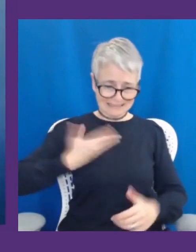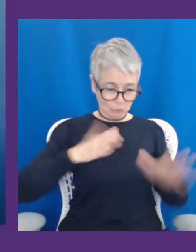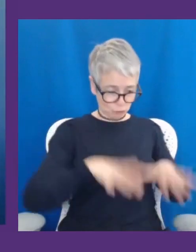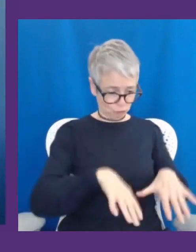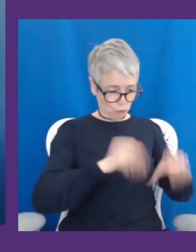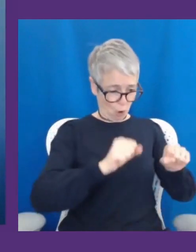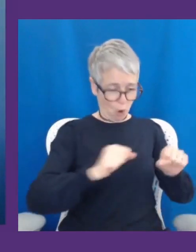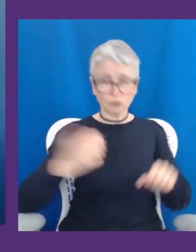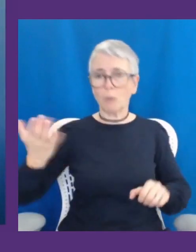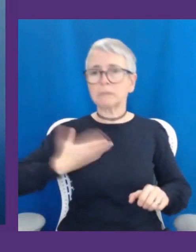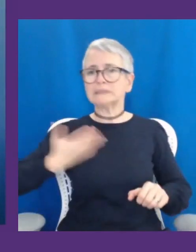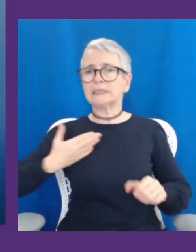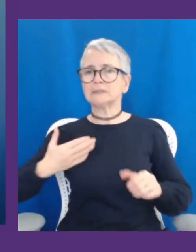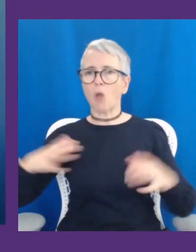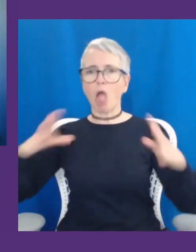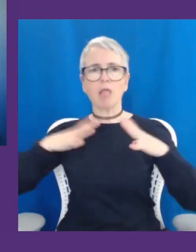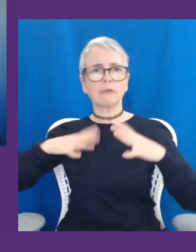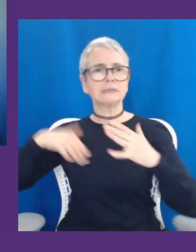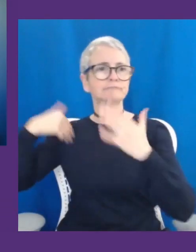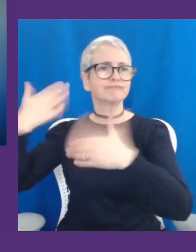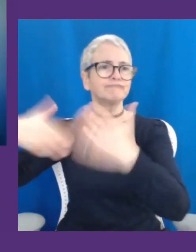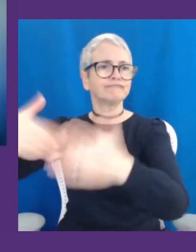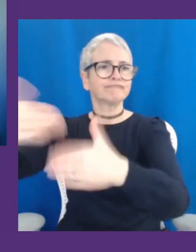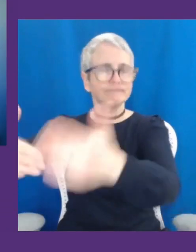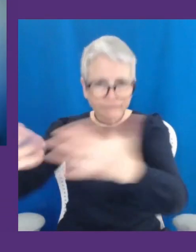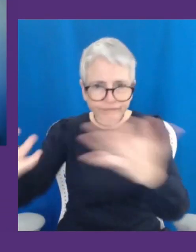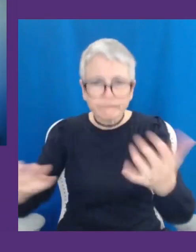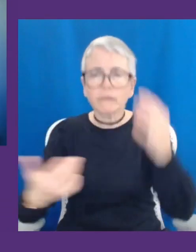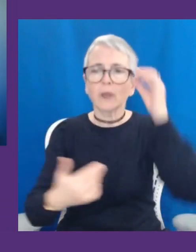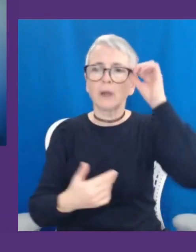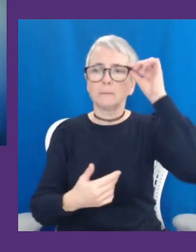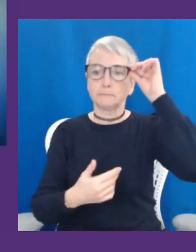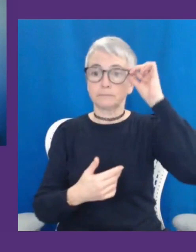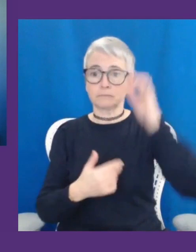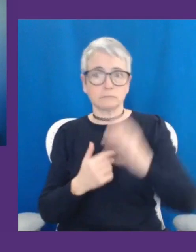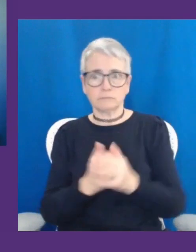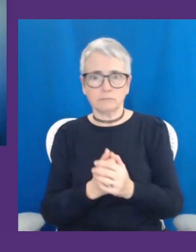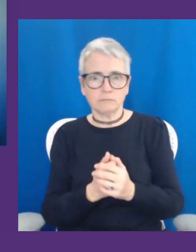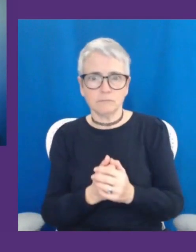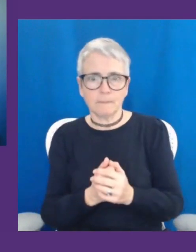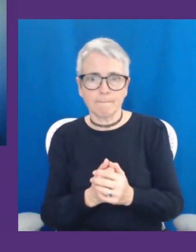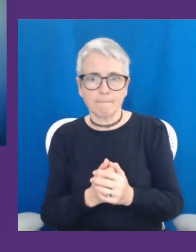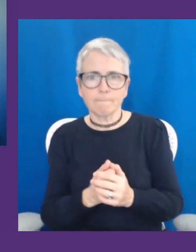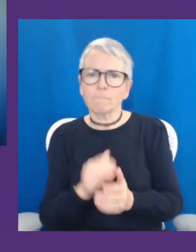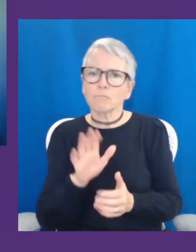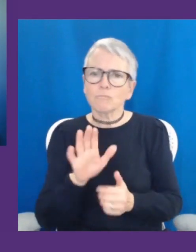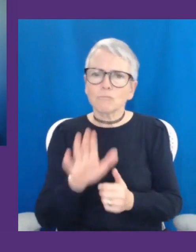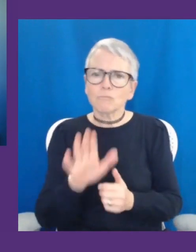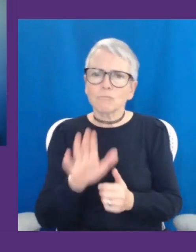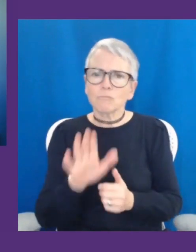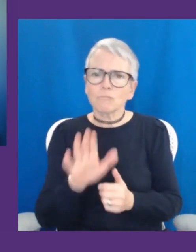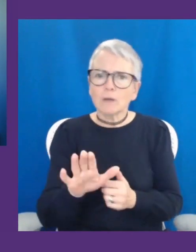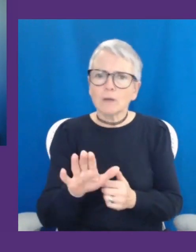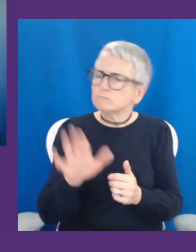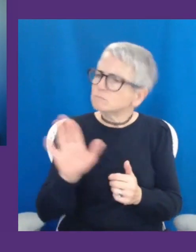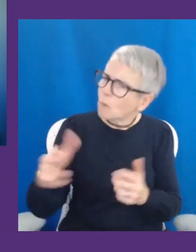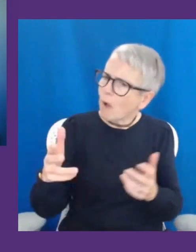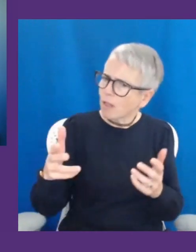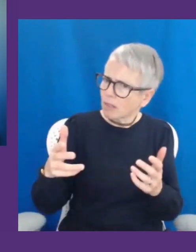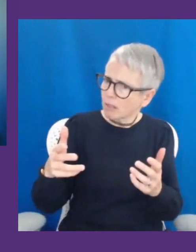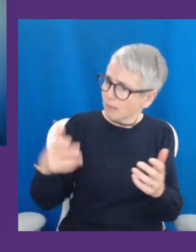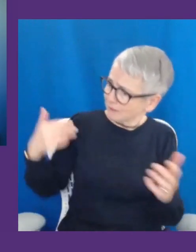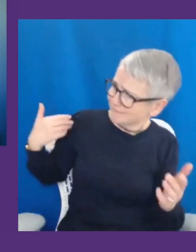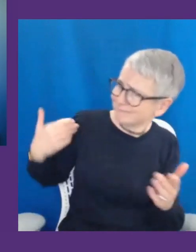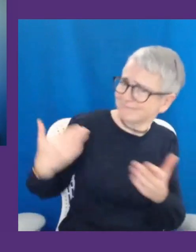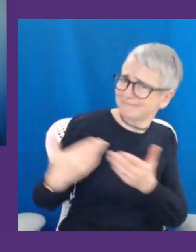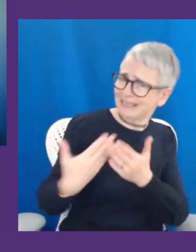500 synchronized collective action. Well, and I mean, how far do you feel we've really come? We're both immersed in